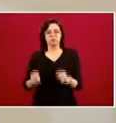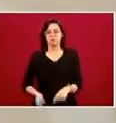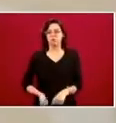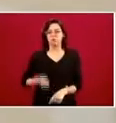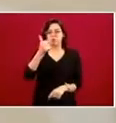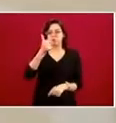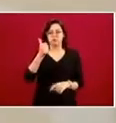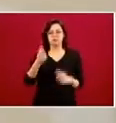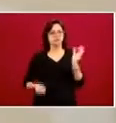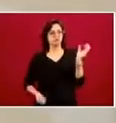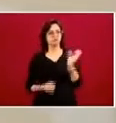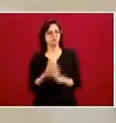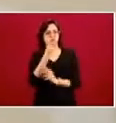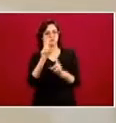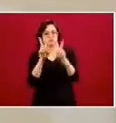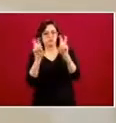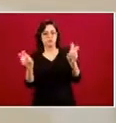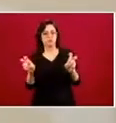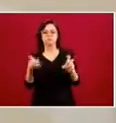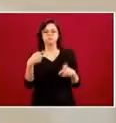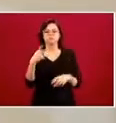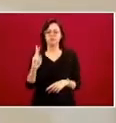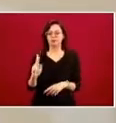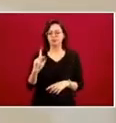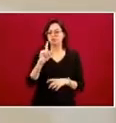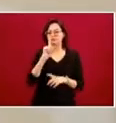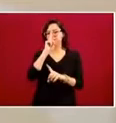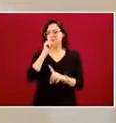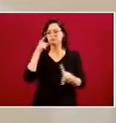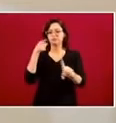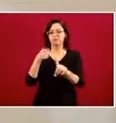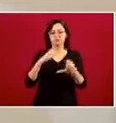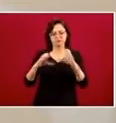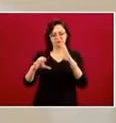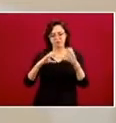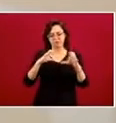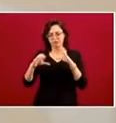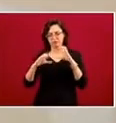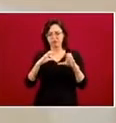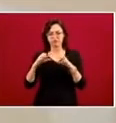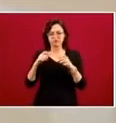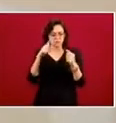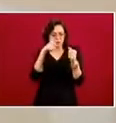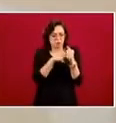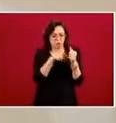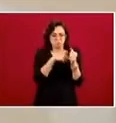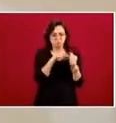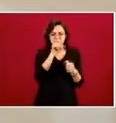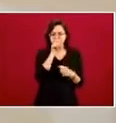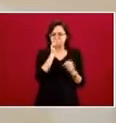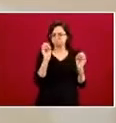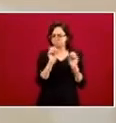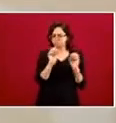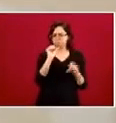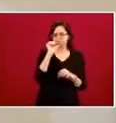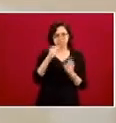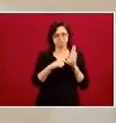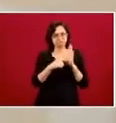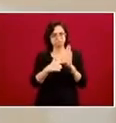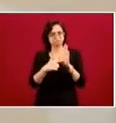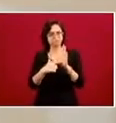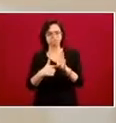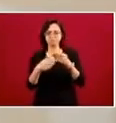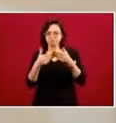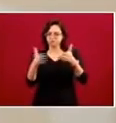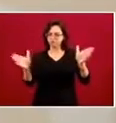our Mexico, is an unexpected situation that we have fortunately sustained with